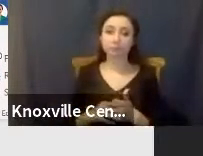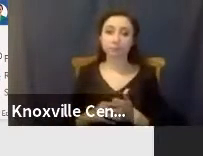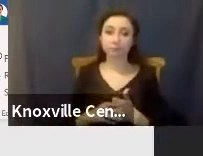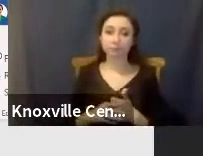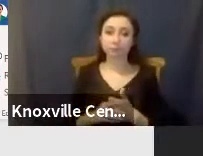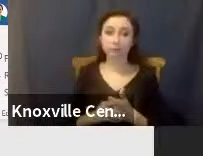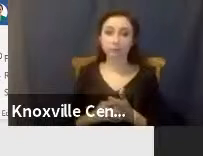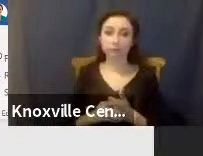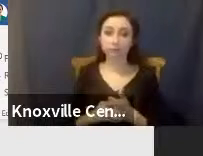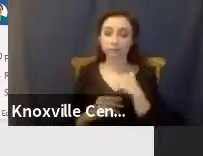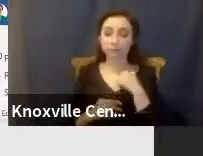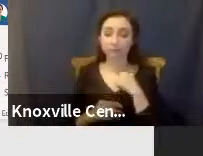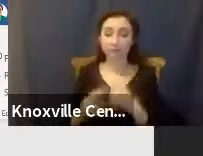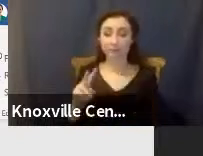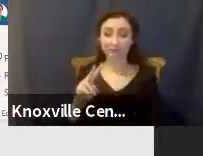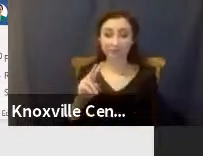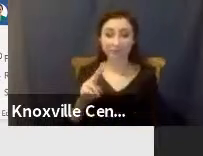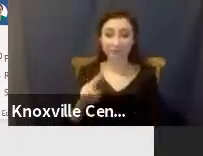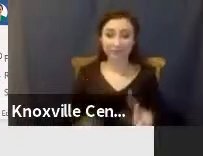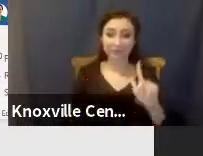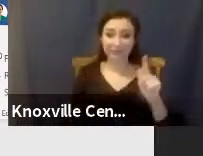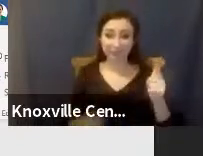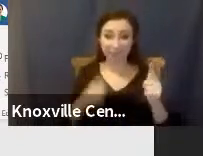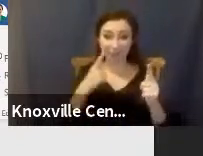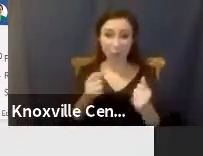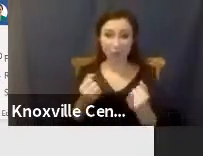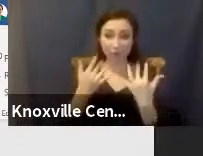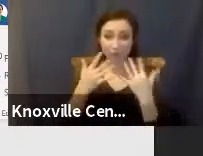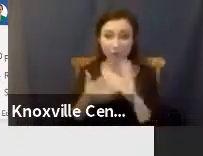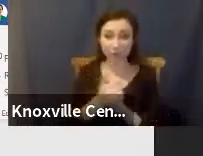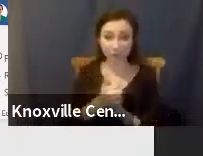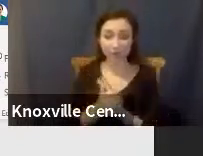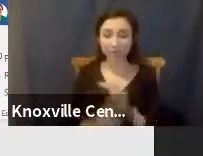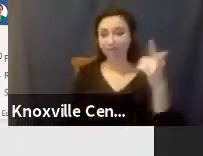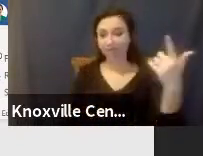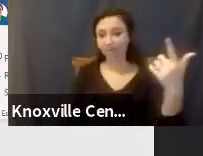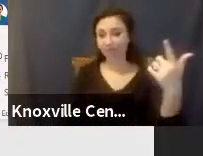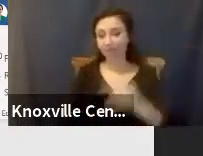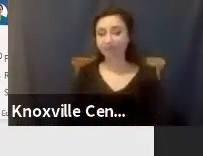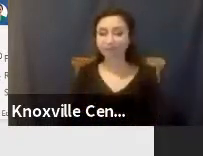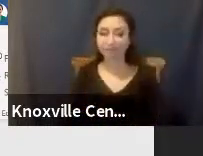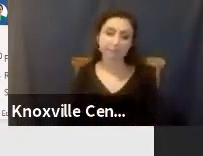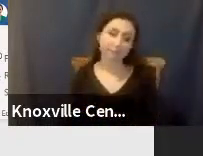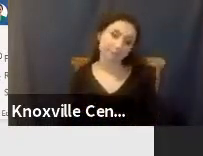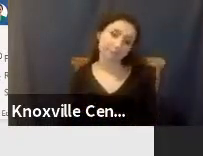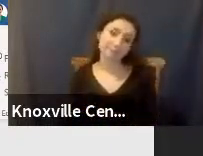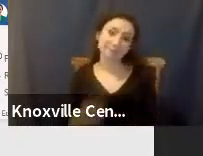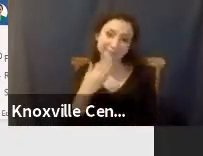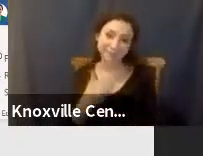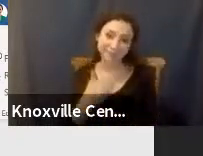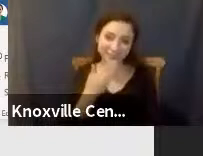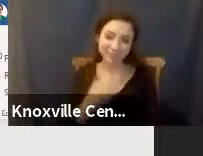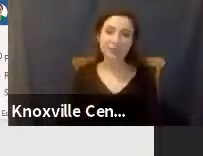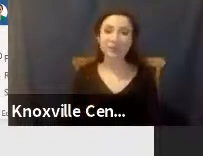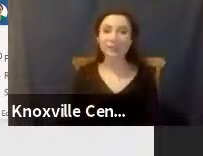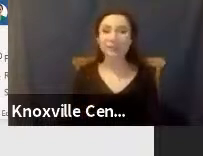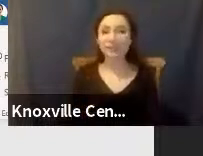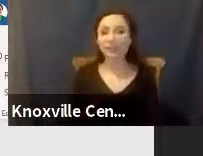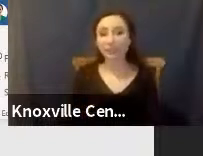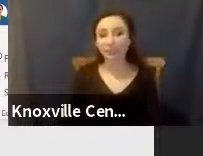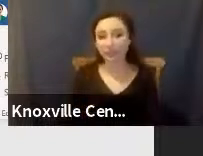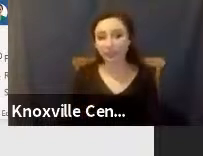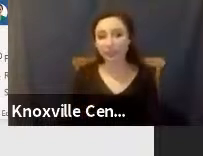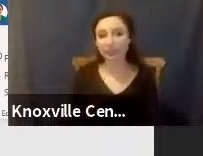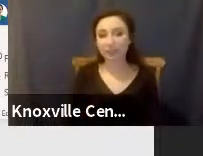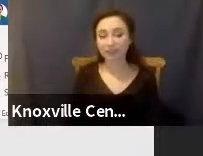Accepted as a friendly amendment. Thank you. Second. Thank you. You got that one